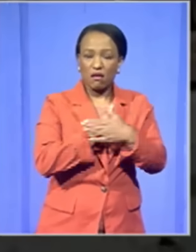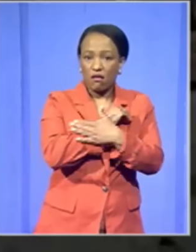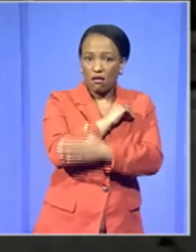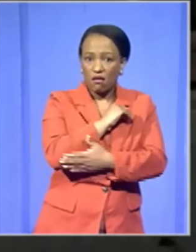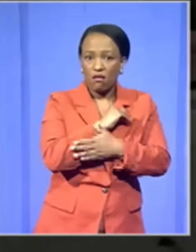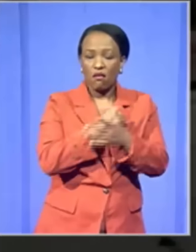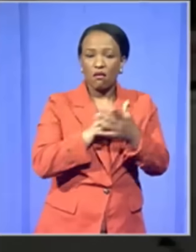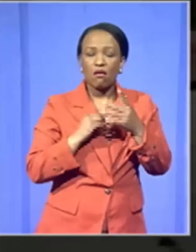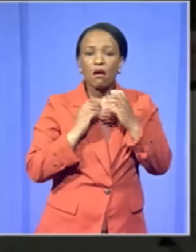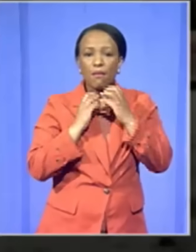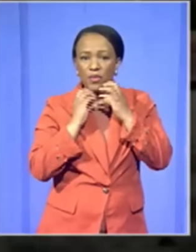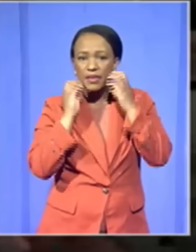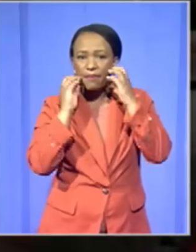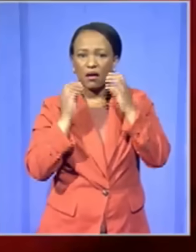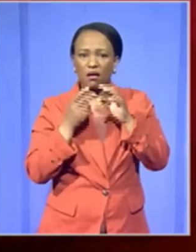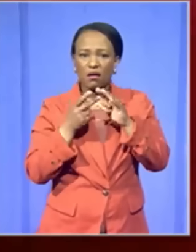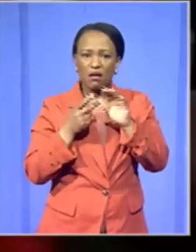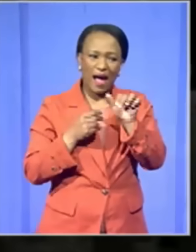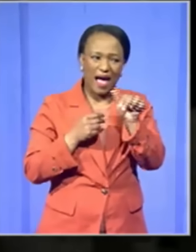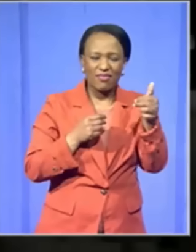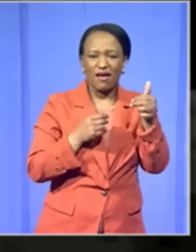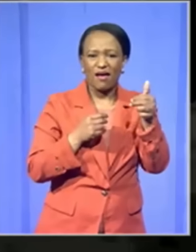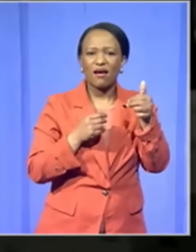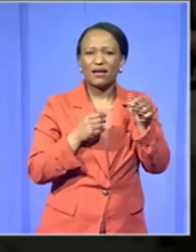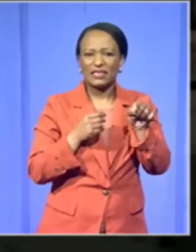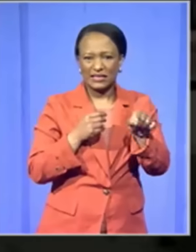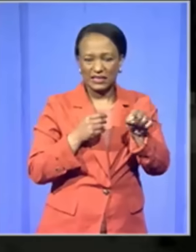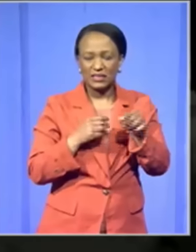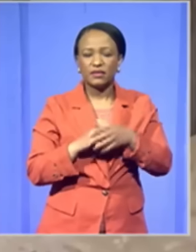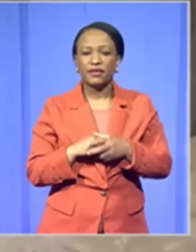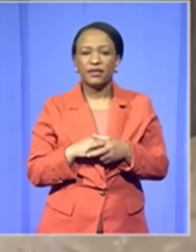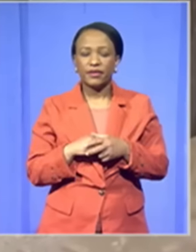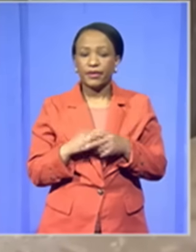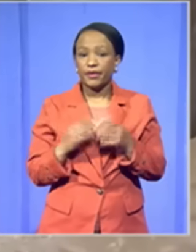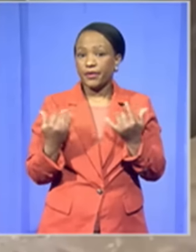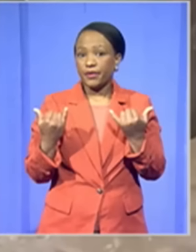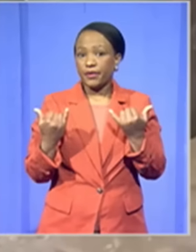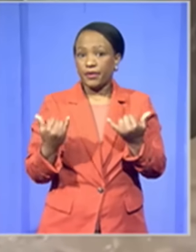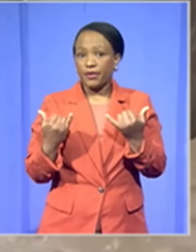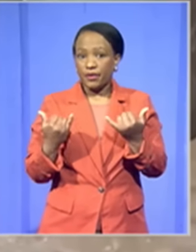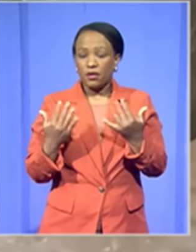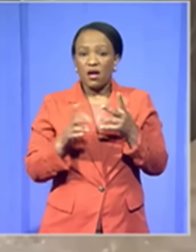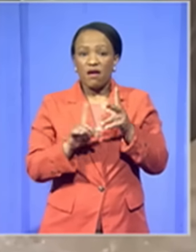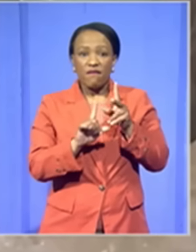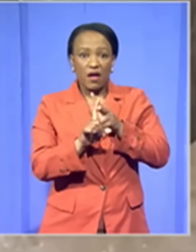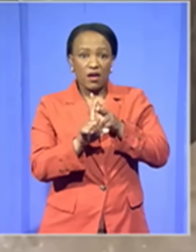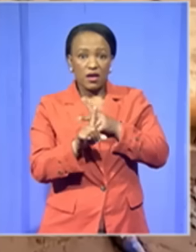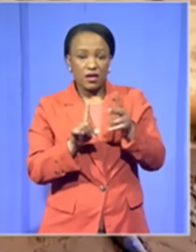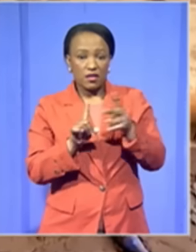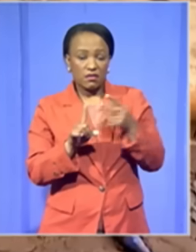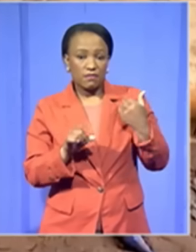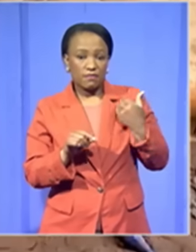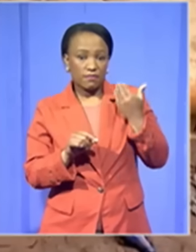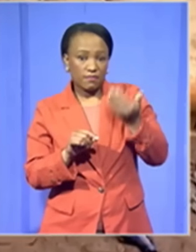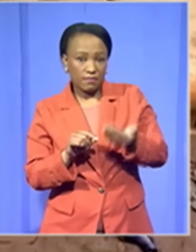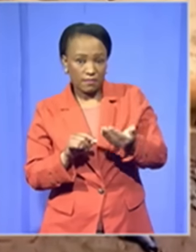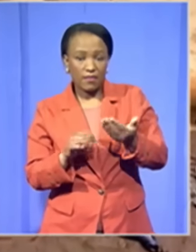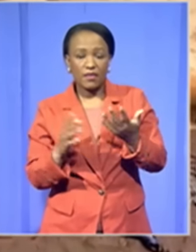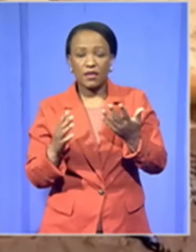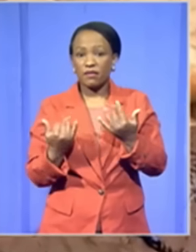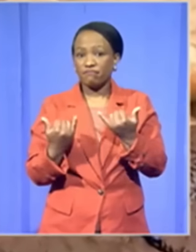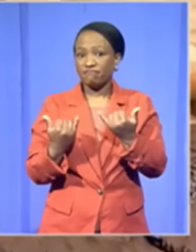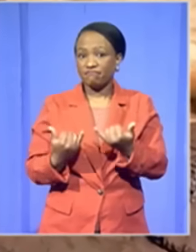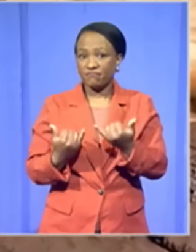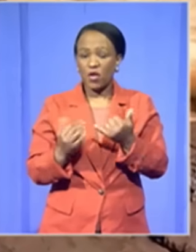and Mozambique and others. The point is, it's all about the violation of international humanitarian law. The more IHL